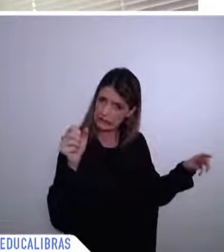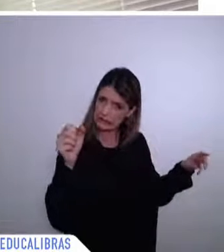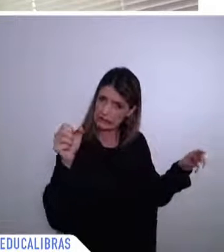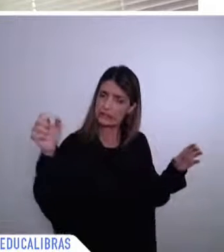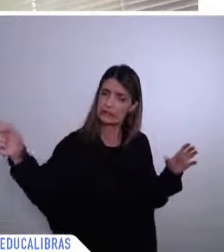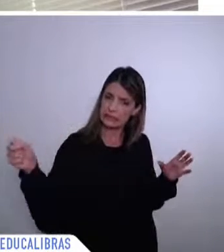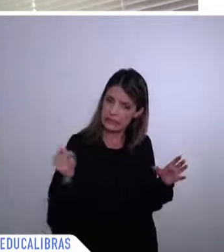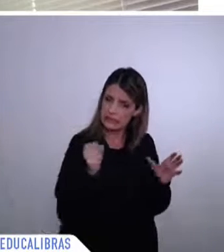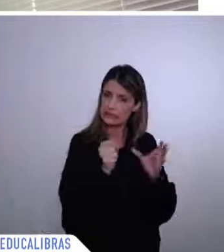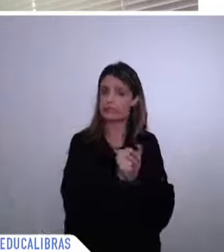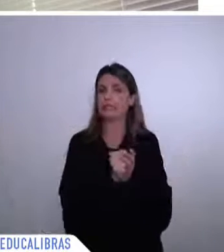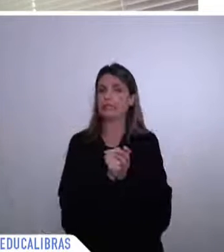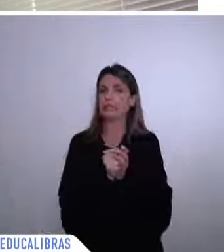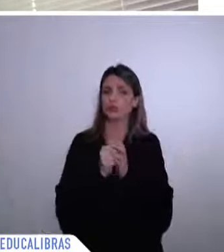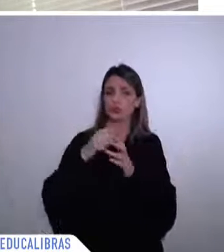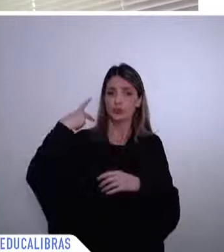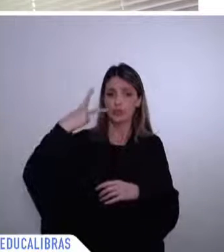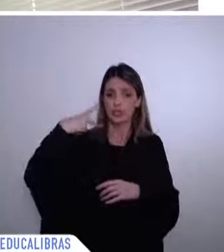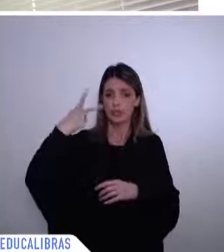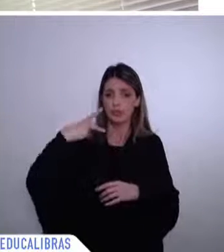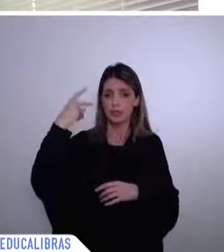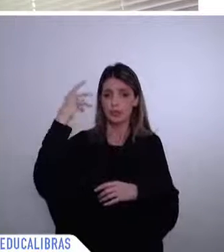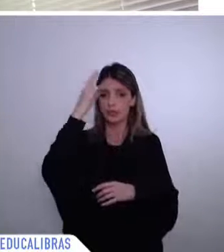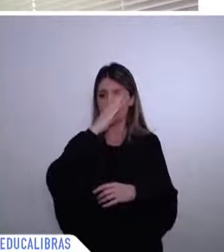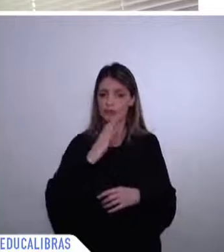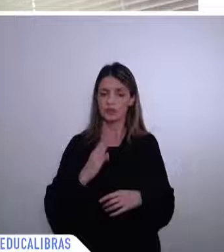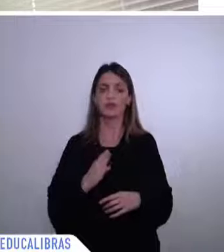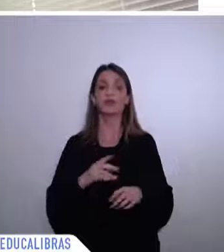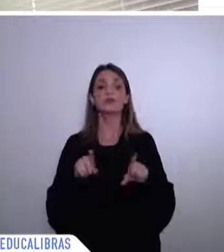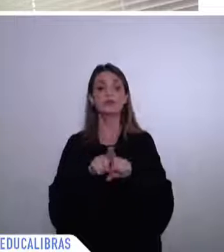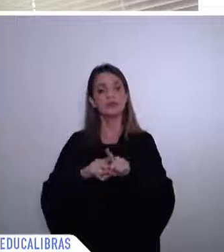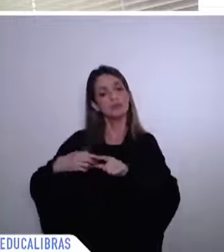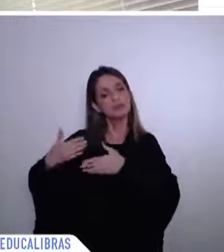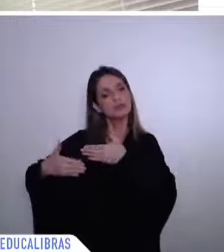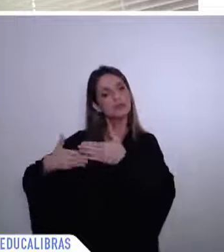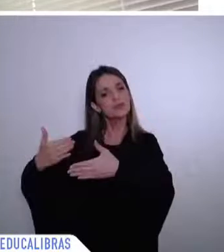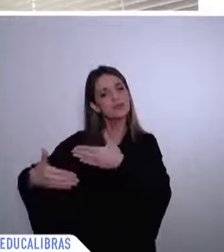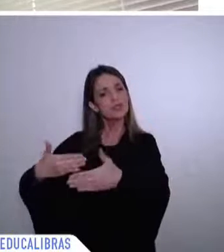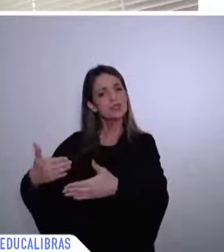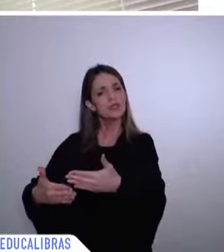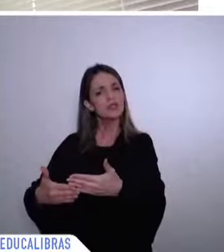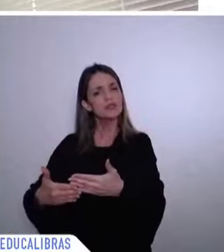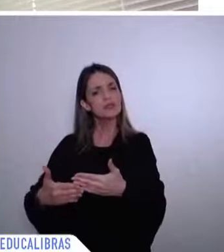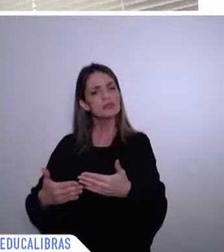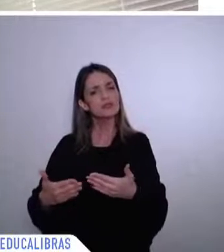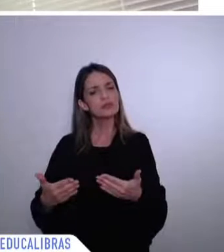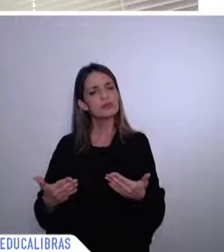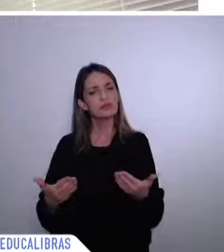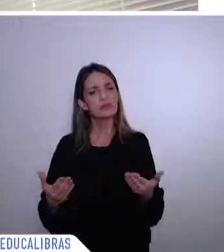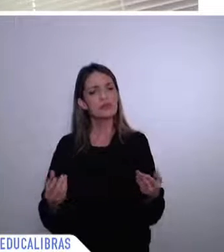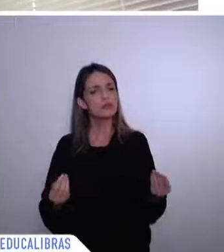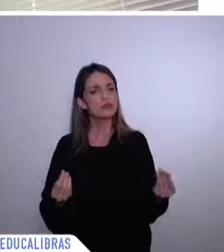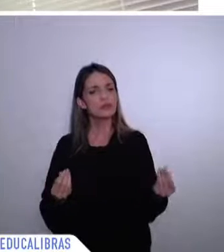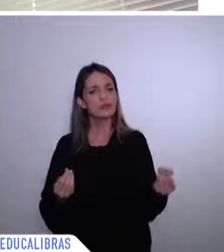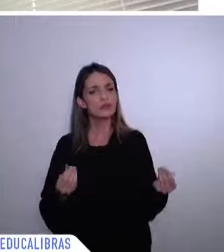organize them so they have a voice within the national parliament in Brazil's case, and to organize